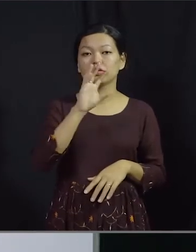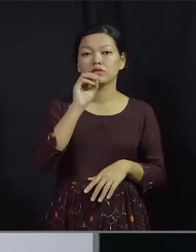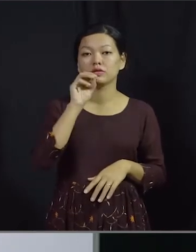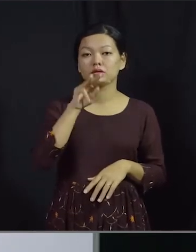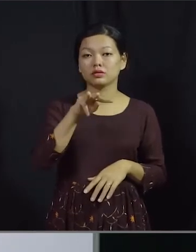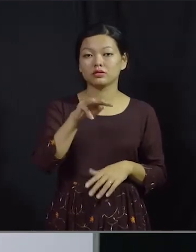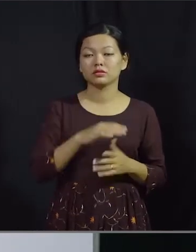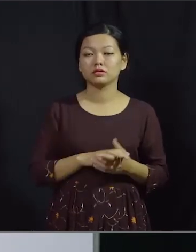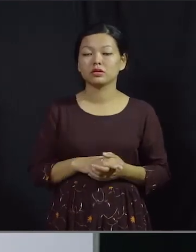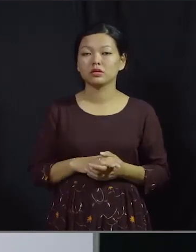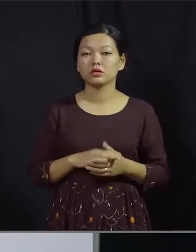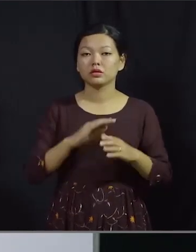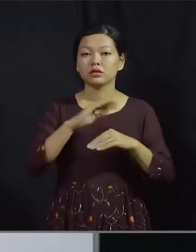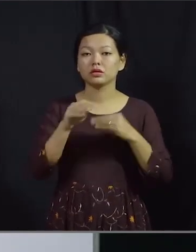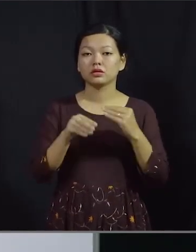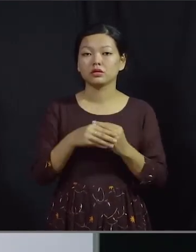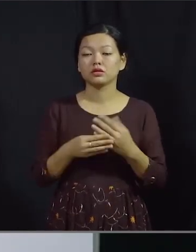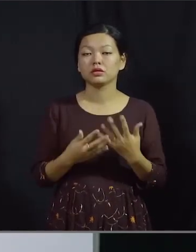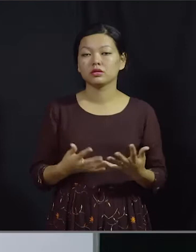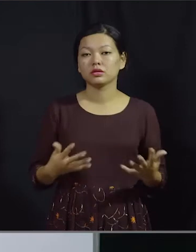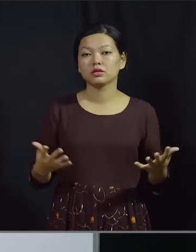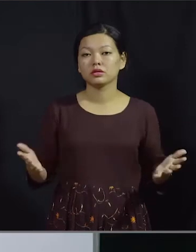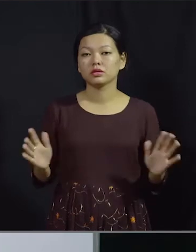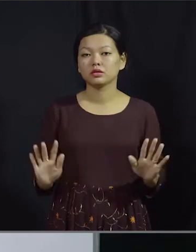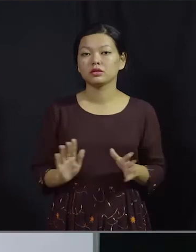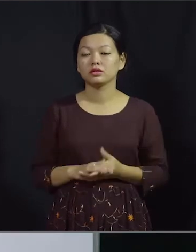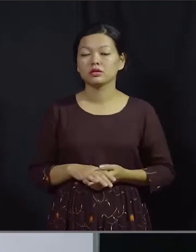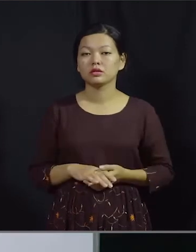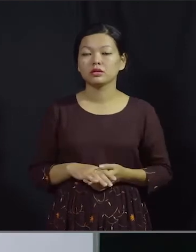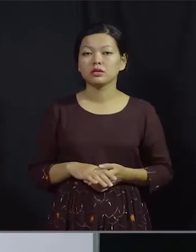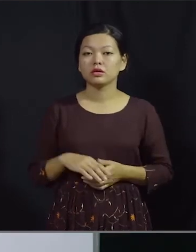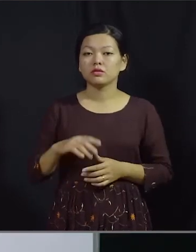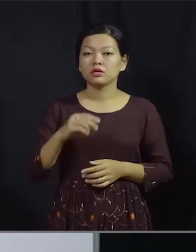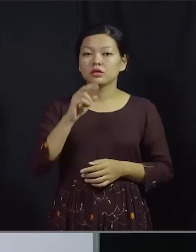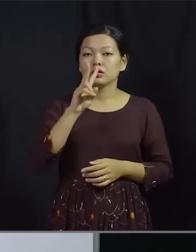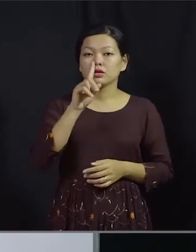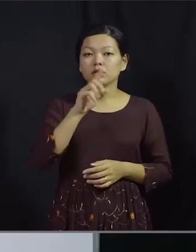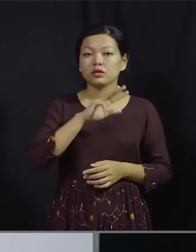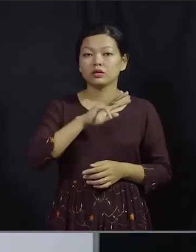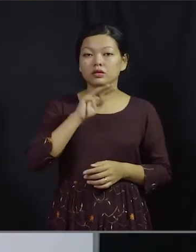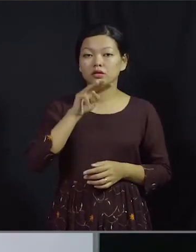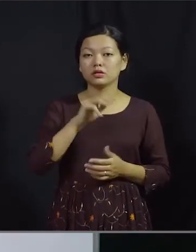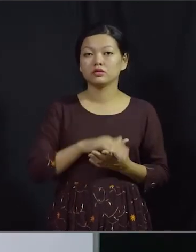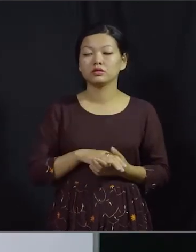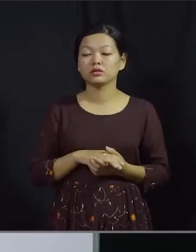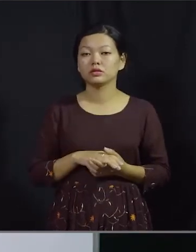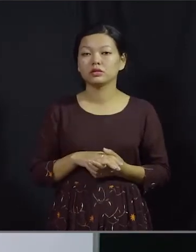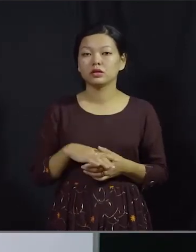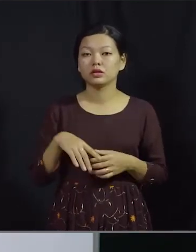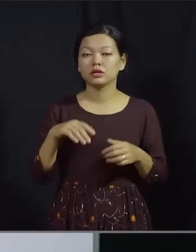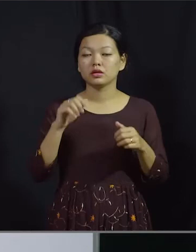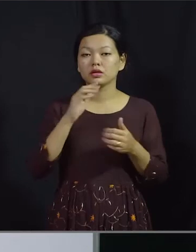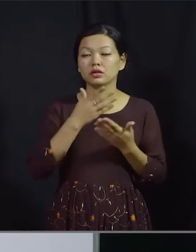an increase in the value of assets where it is 21,000. So land and building account chapter